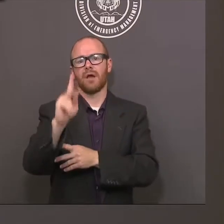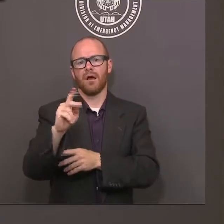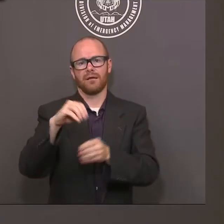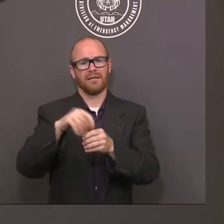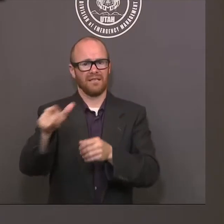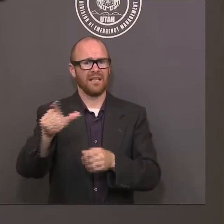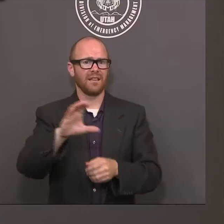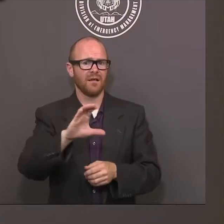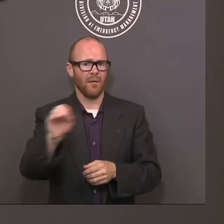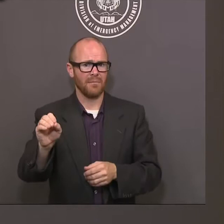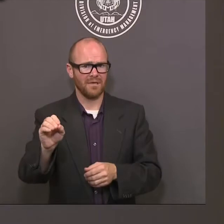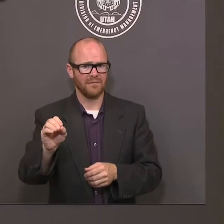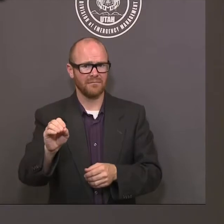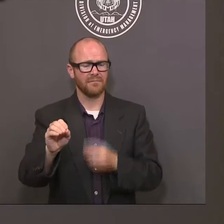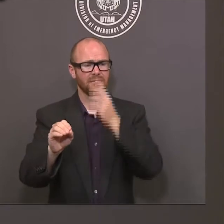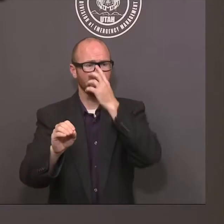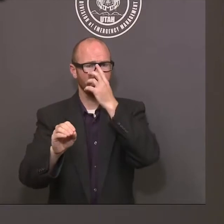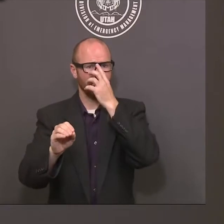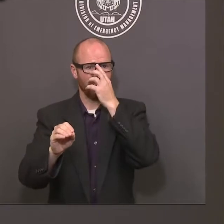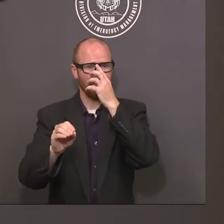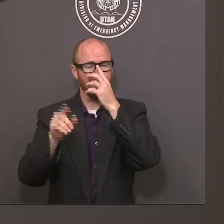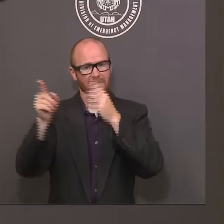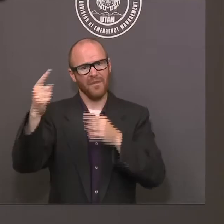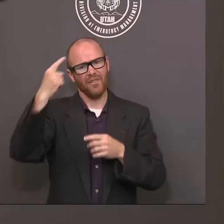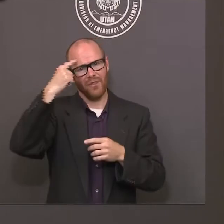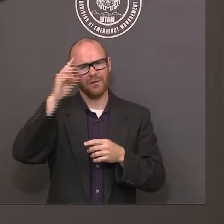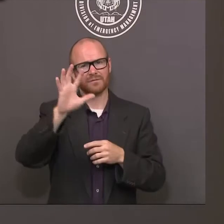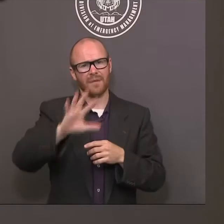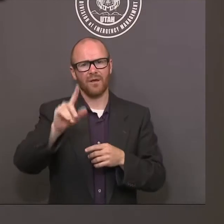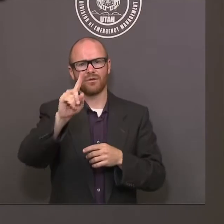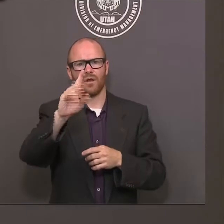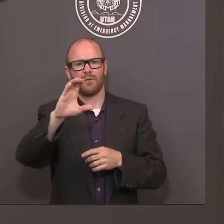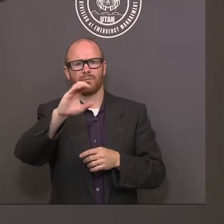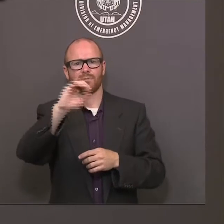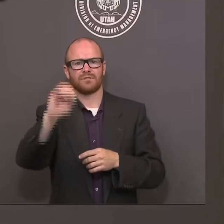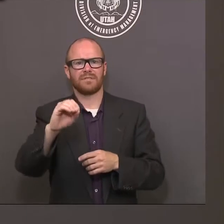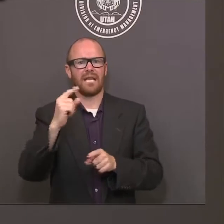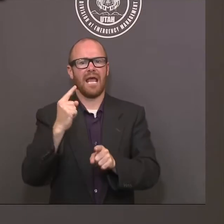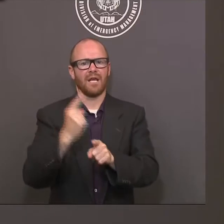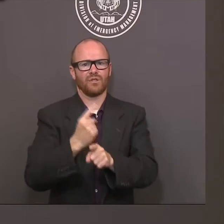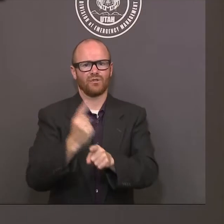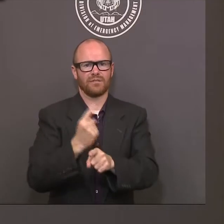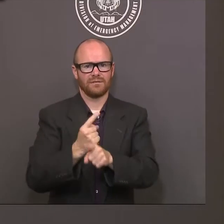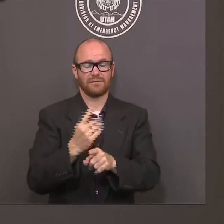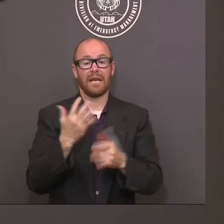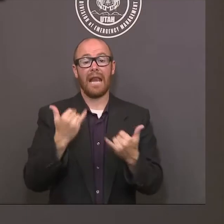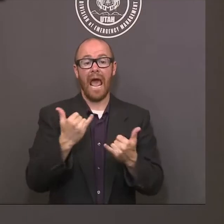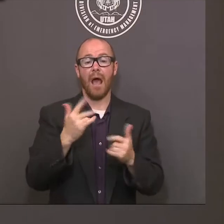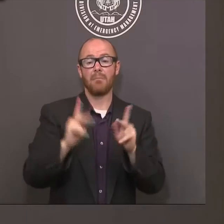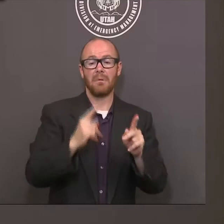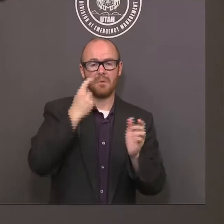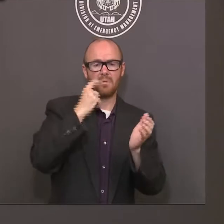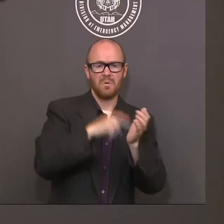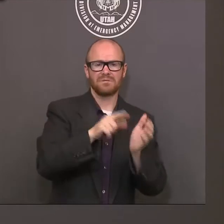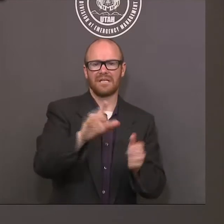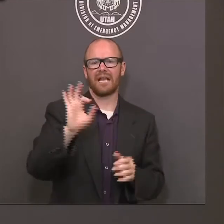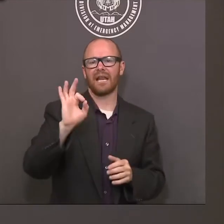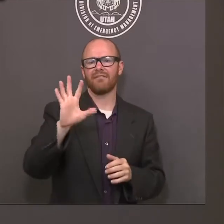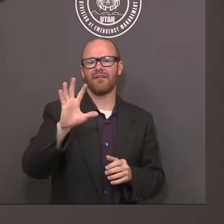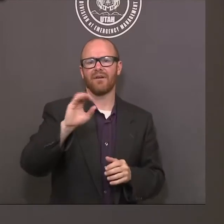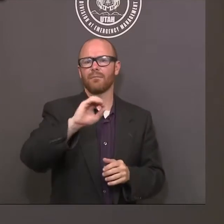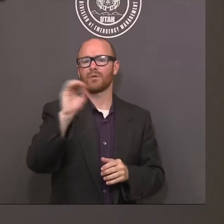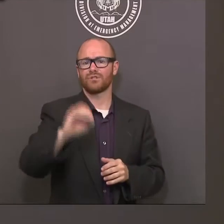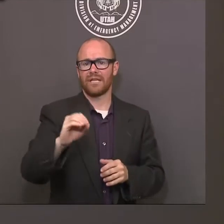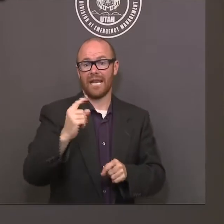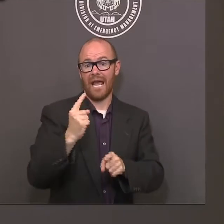that they're alleging they were told it was 100% accurate, and they're only finding out it's 95% accurate. And therefore, they think